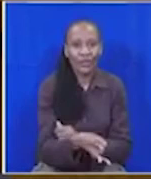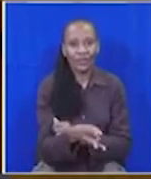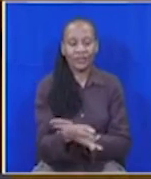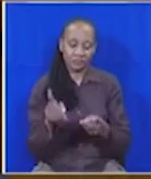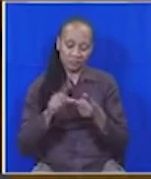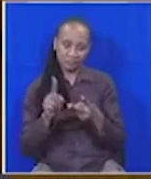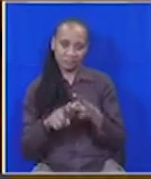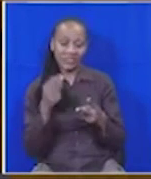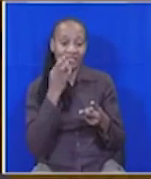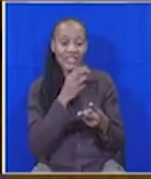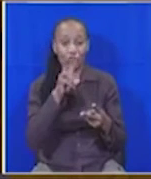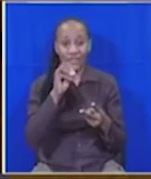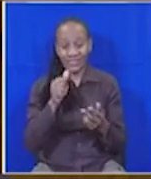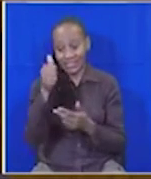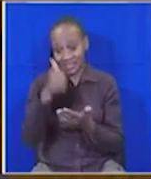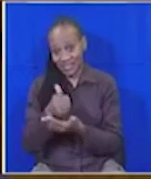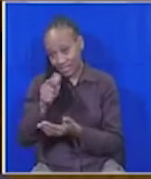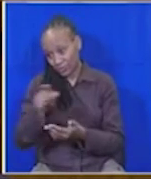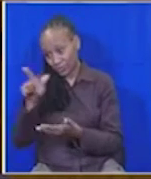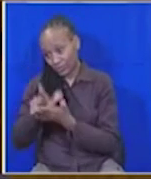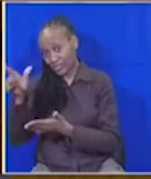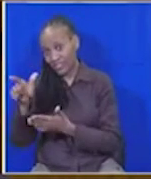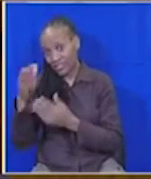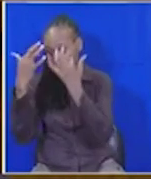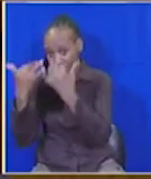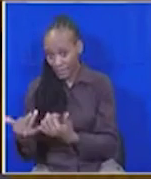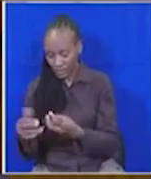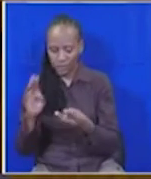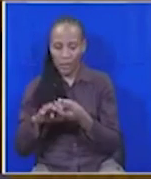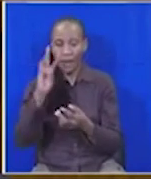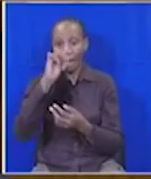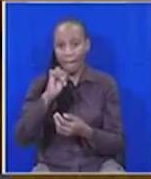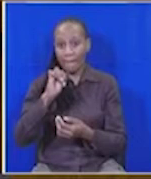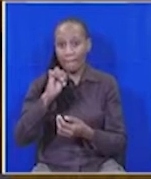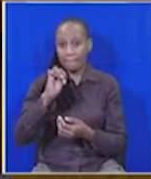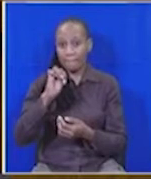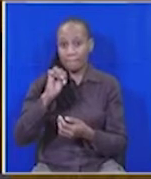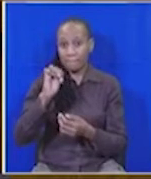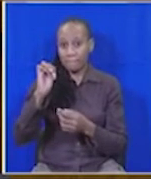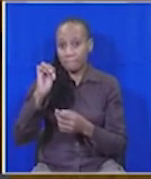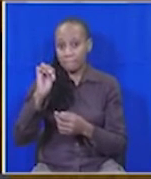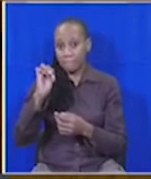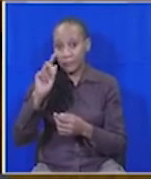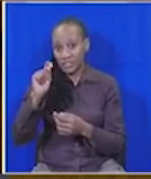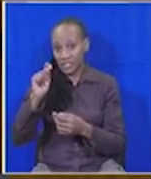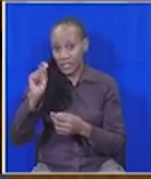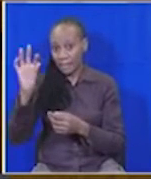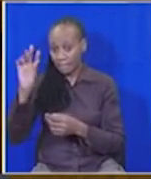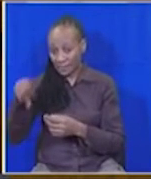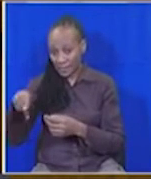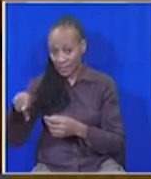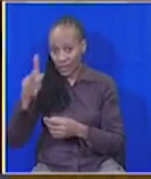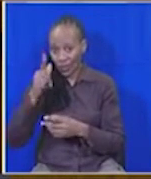that the 2016-17 budget and the medium-term fiscal plan will likely stabilize and eventually reduce the